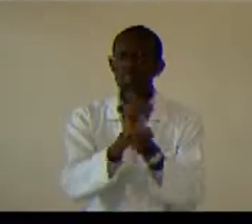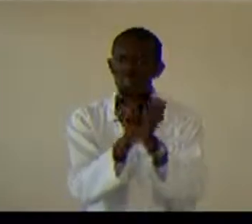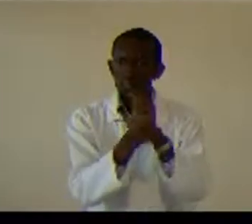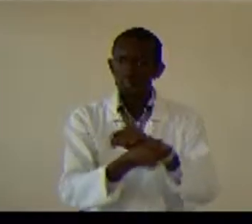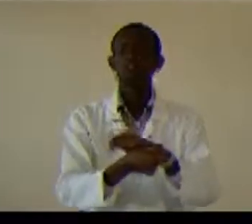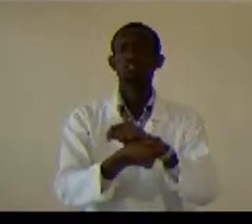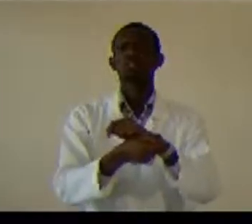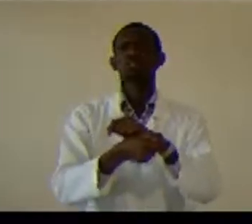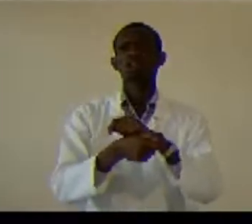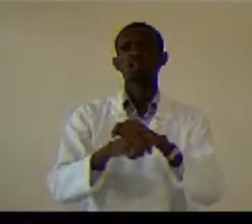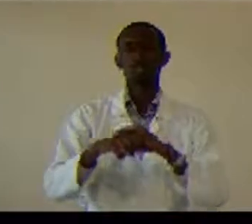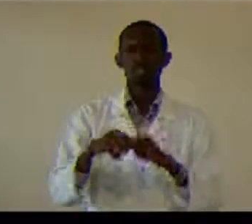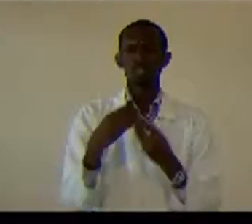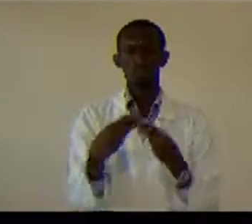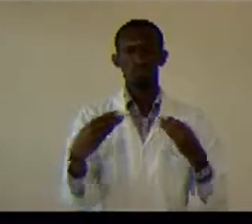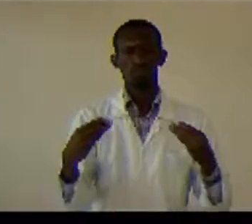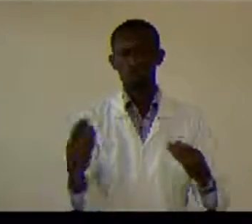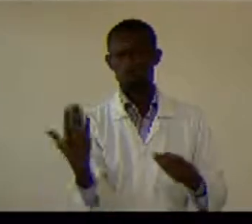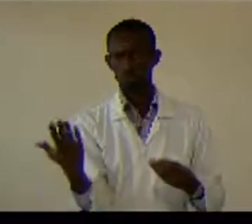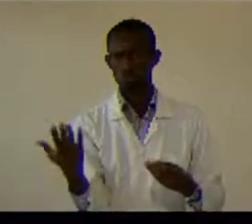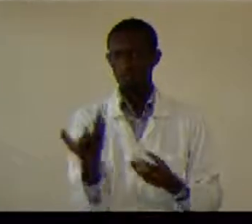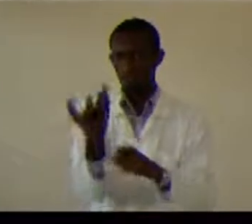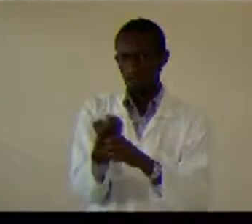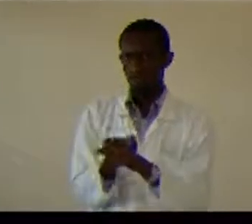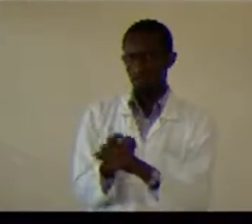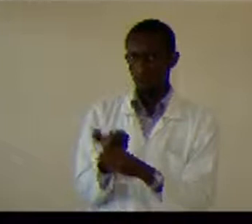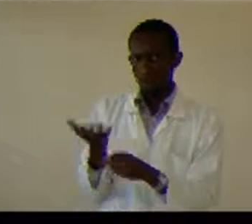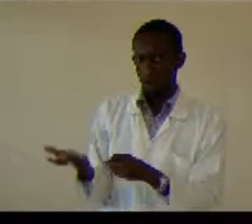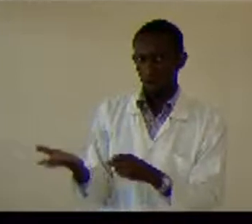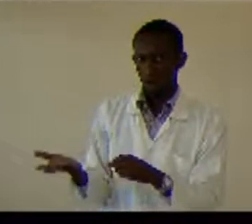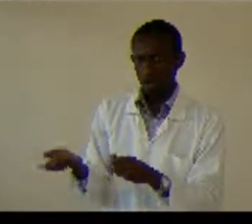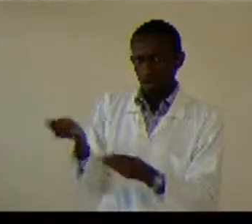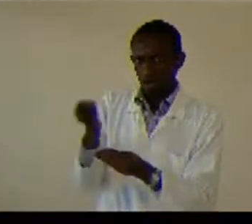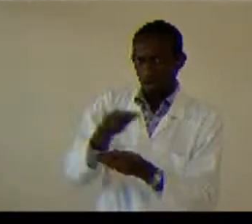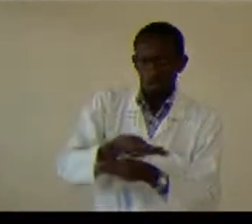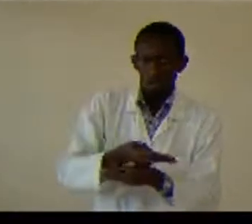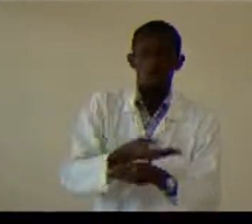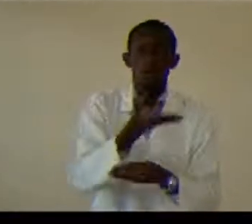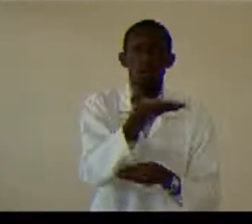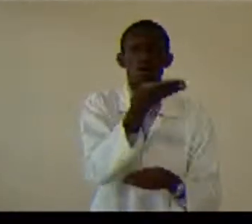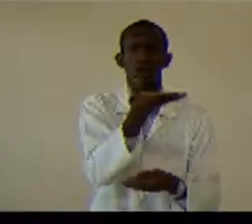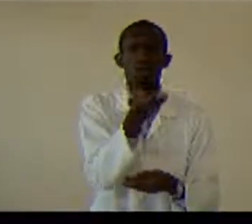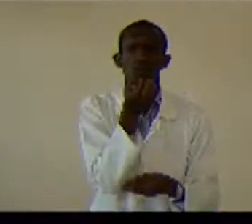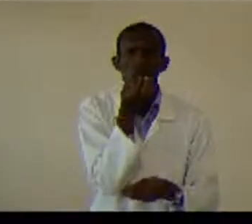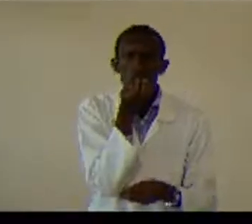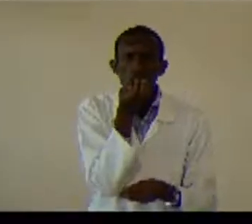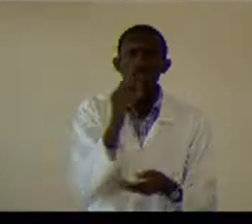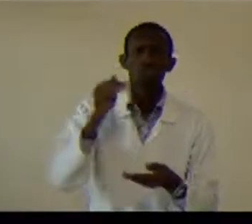form to another at a constant temperature. That was quite very easy. Then